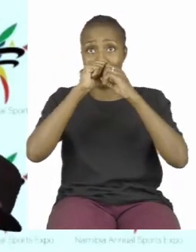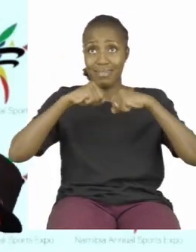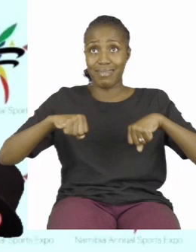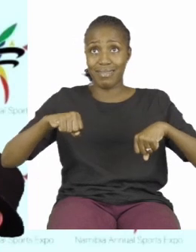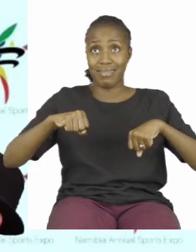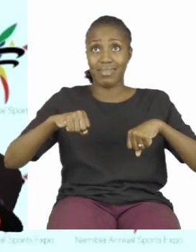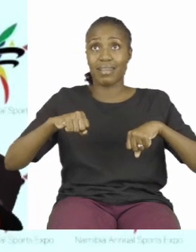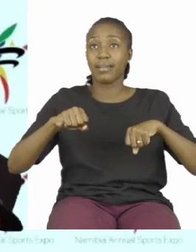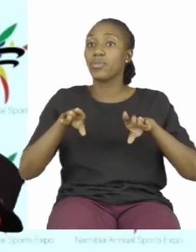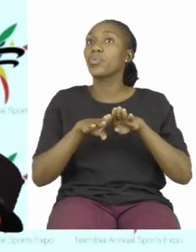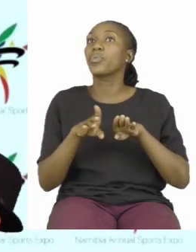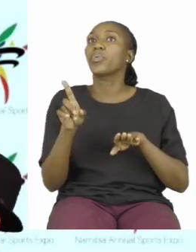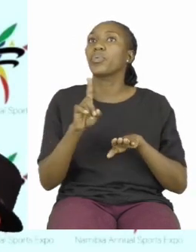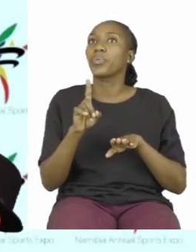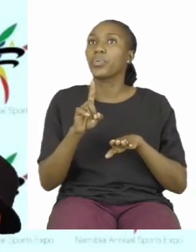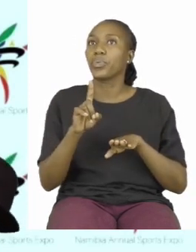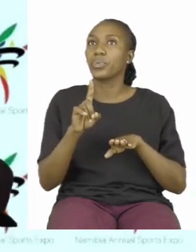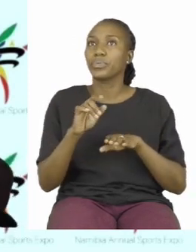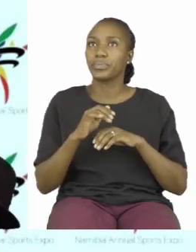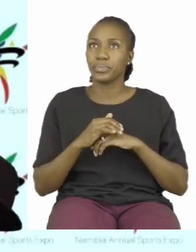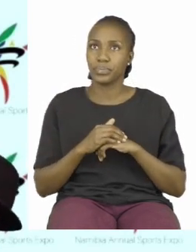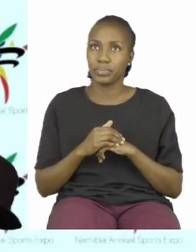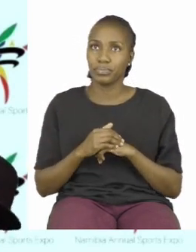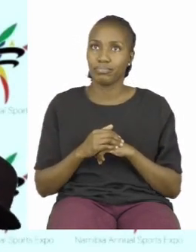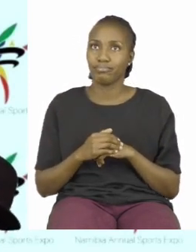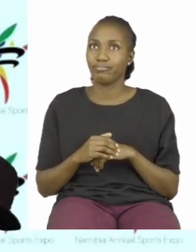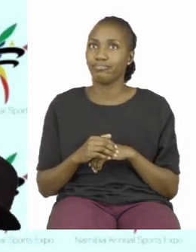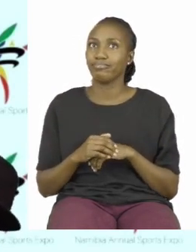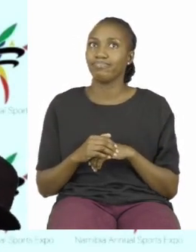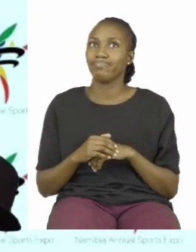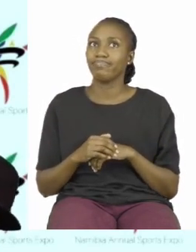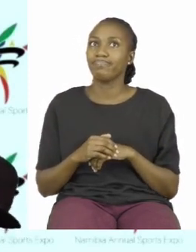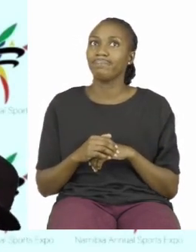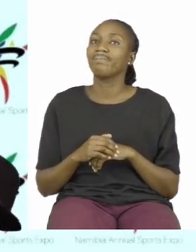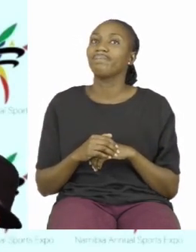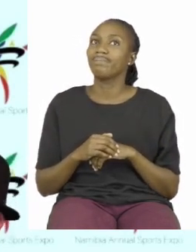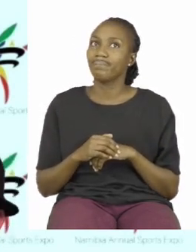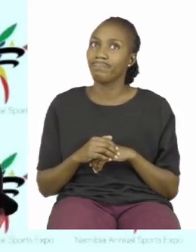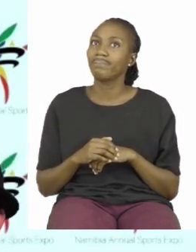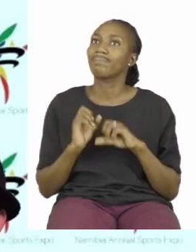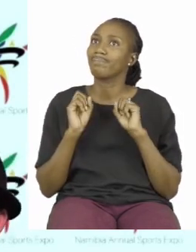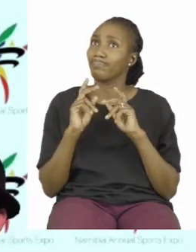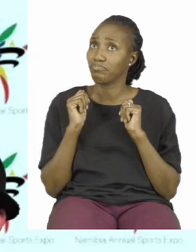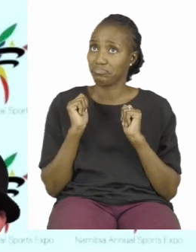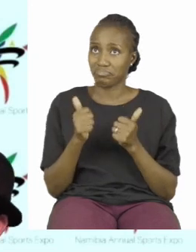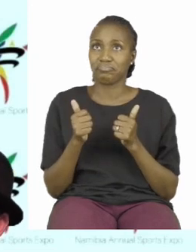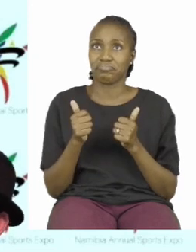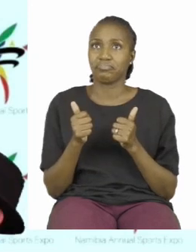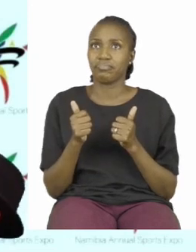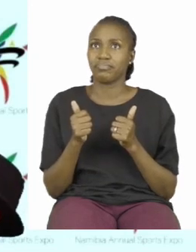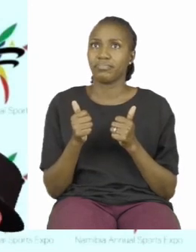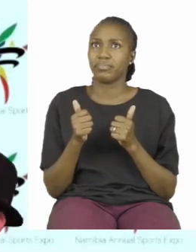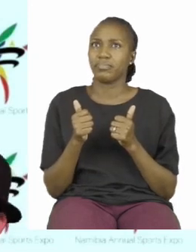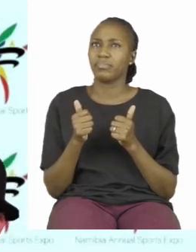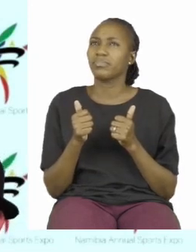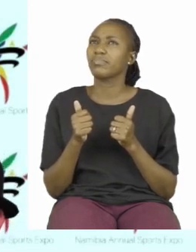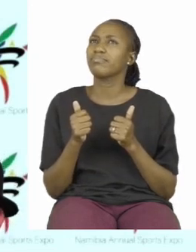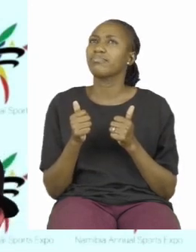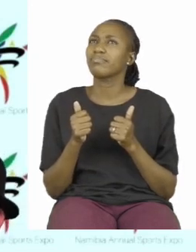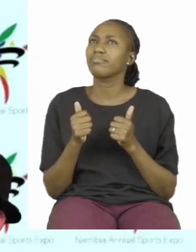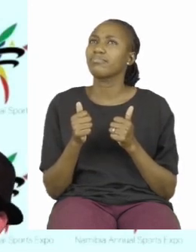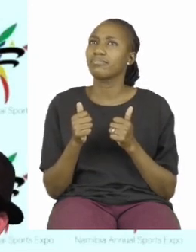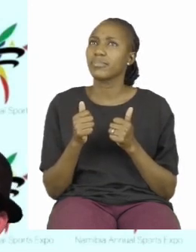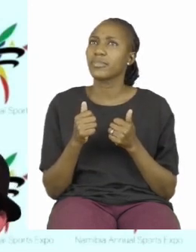way forward. Okay. And how it needs to get done. Well oiled. Yes, it is. Yes. When was this code